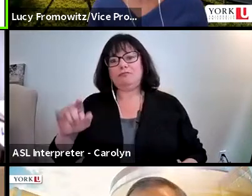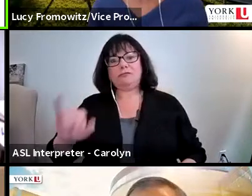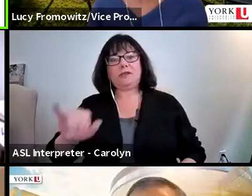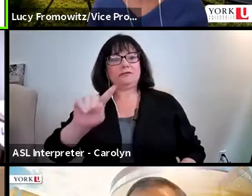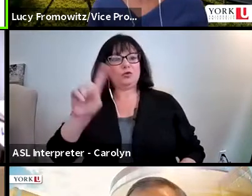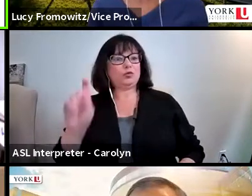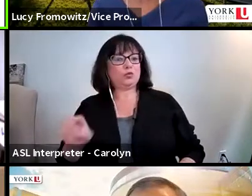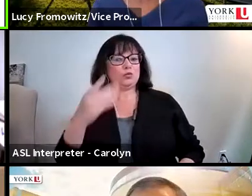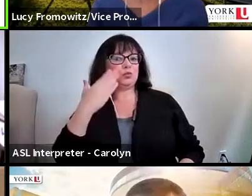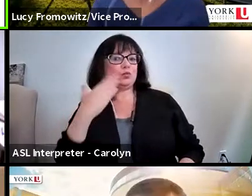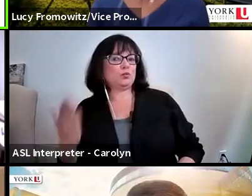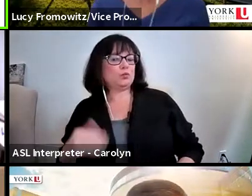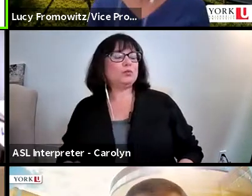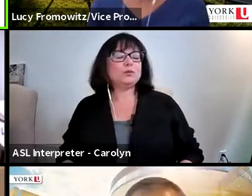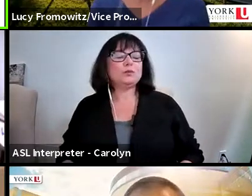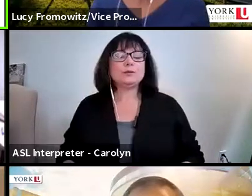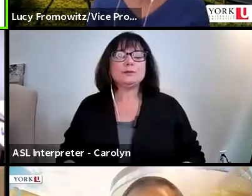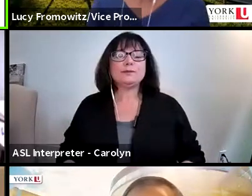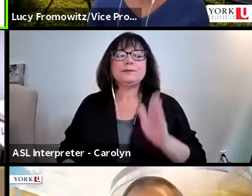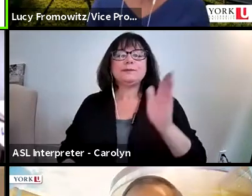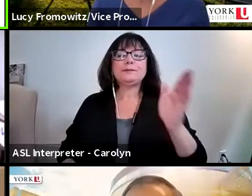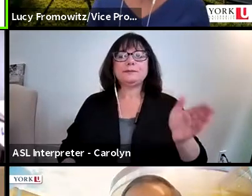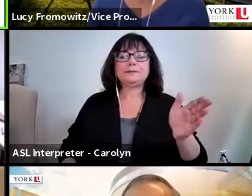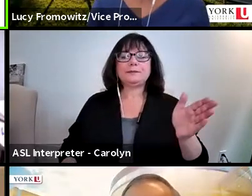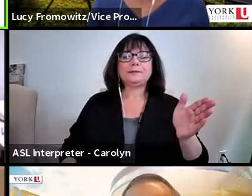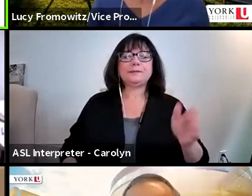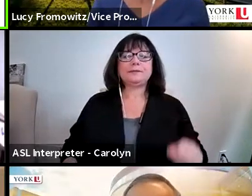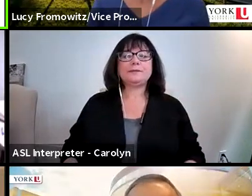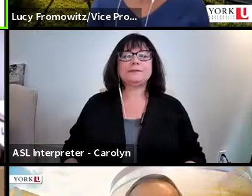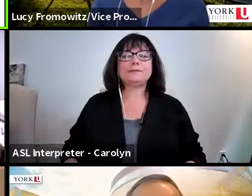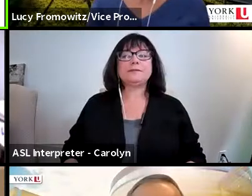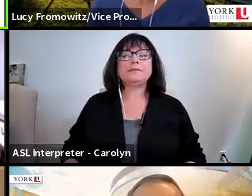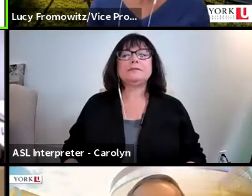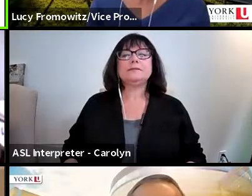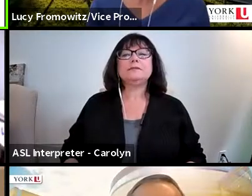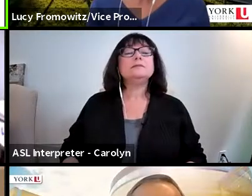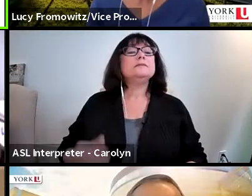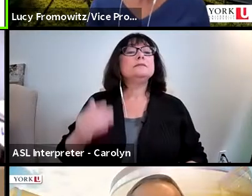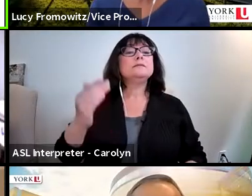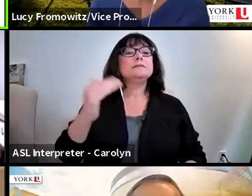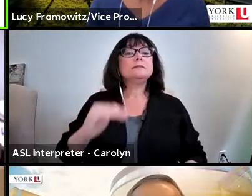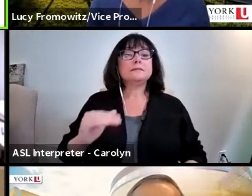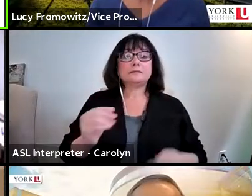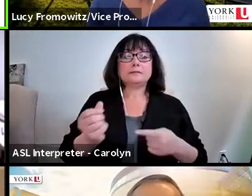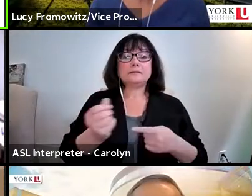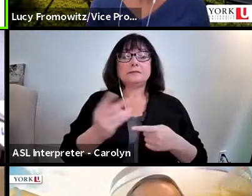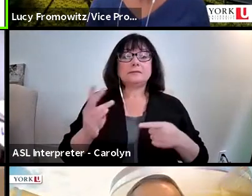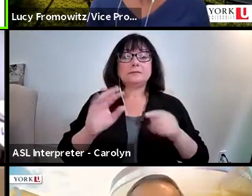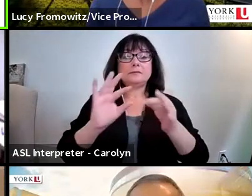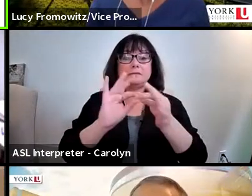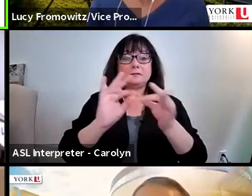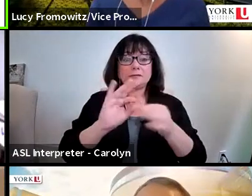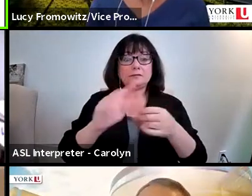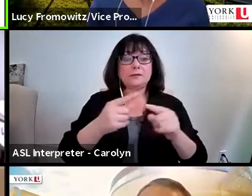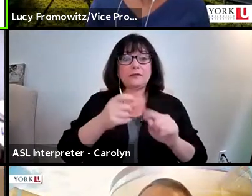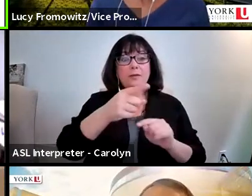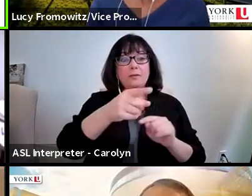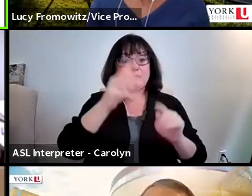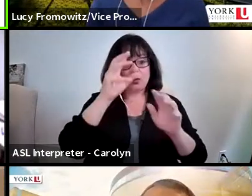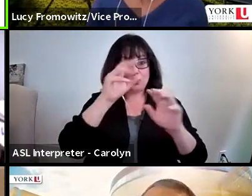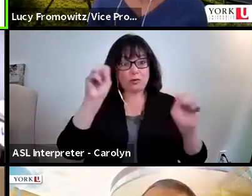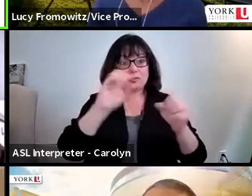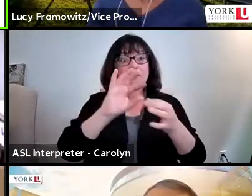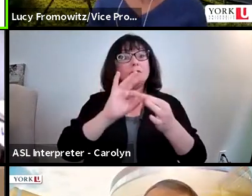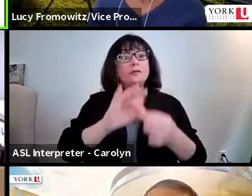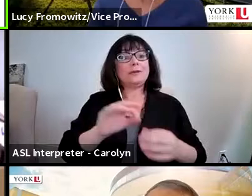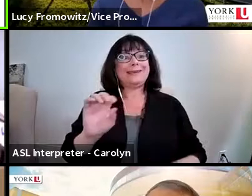Thank you, Vice President Macaulay. Our next question, we've had a couple of questions further to your remarks, President Lenton, around e-class.